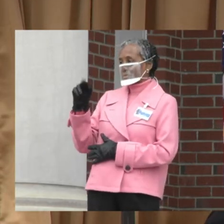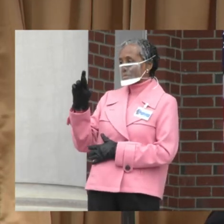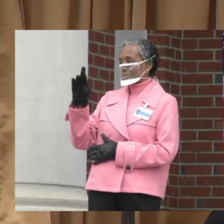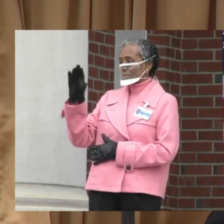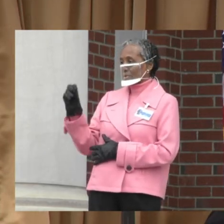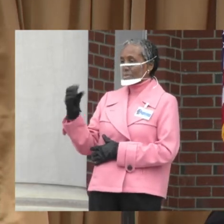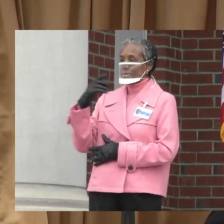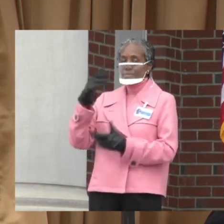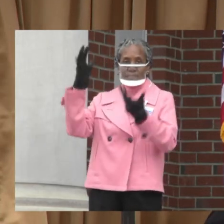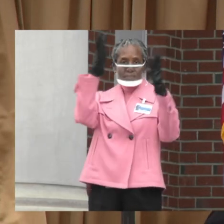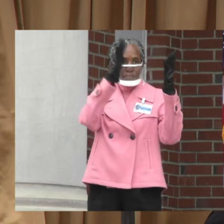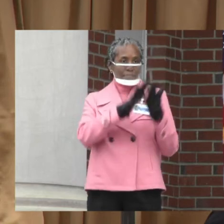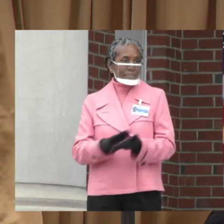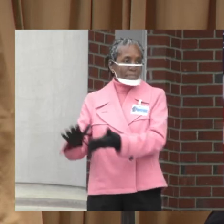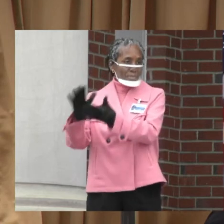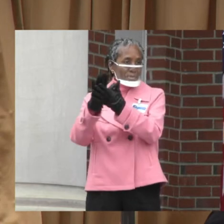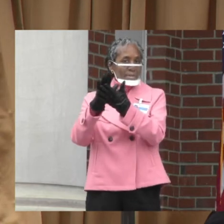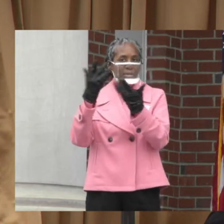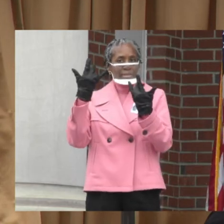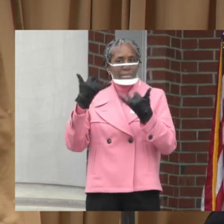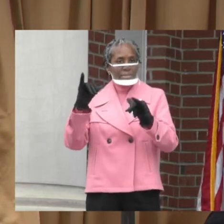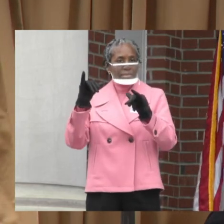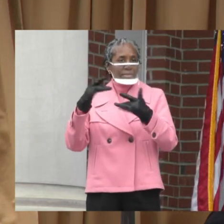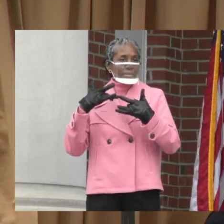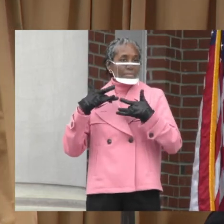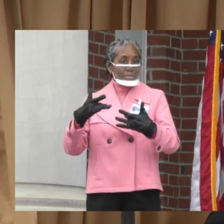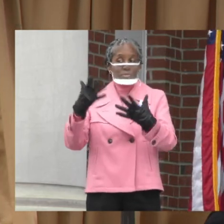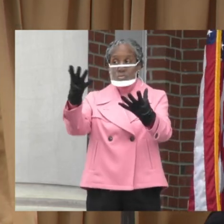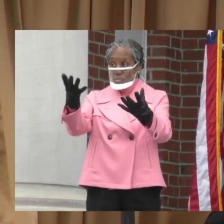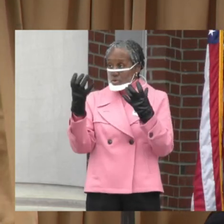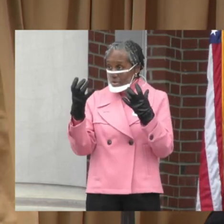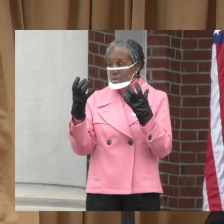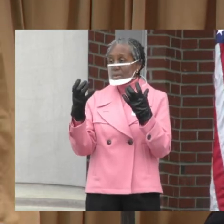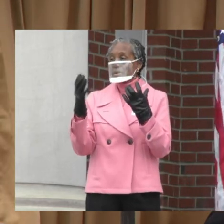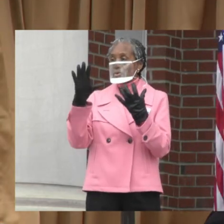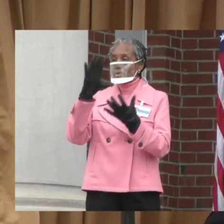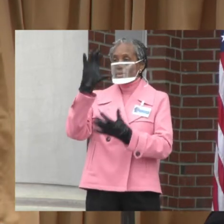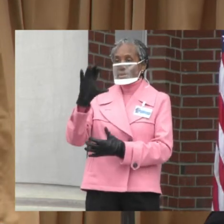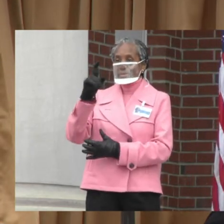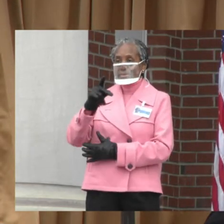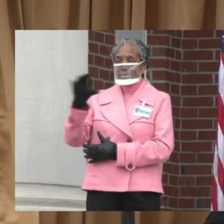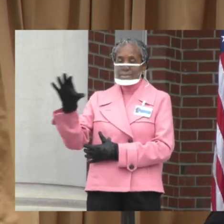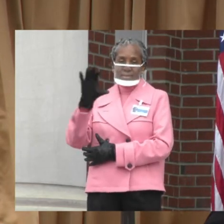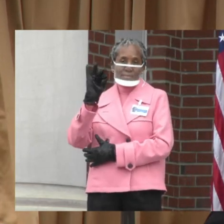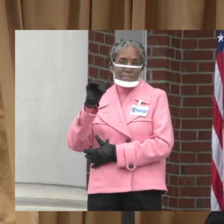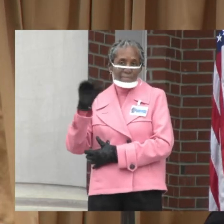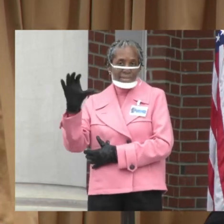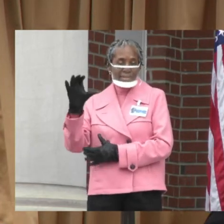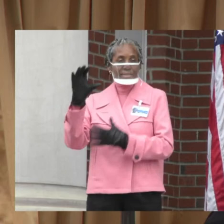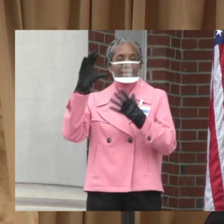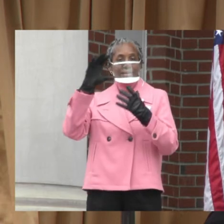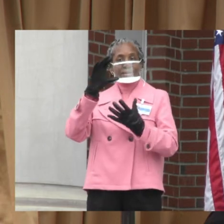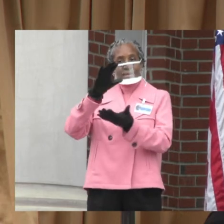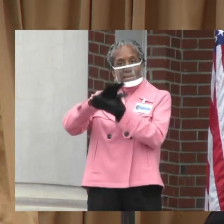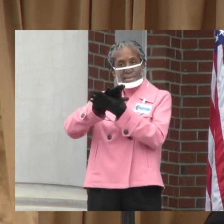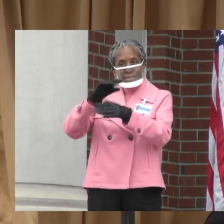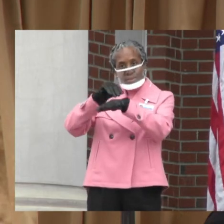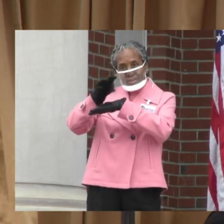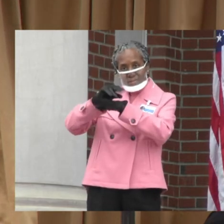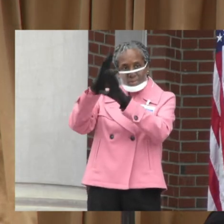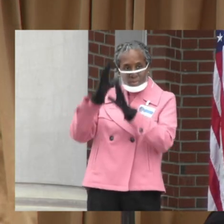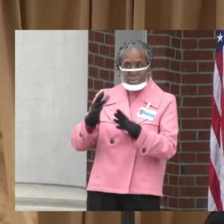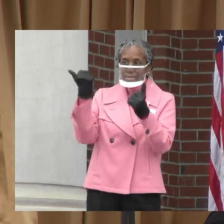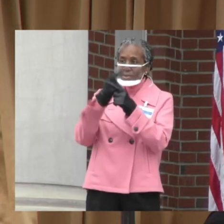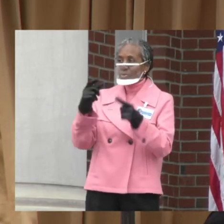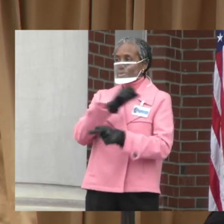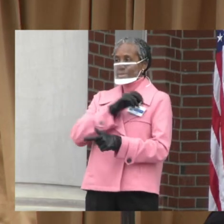Please give a round of applause, if you're so inclined, and I know that you will be, to your Central Piedmont faculty and to your academic advisors and